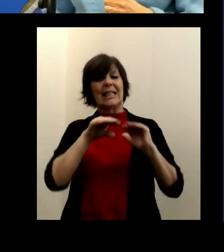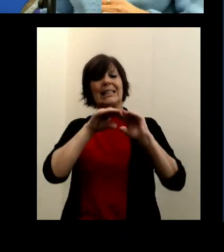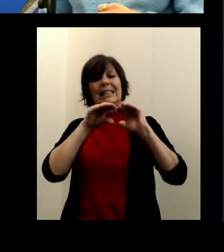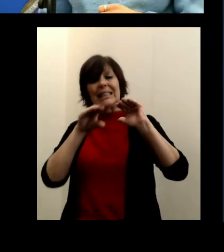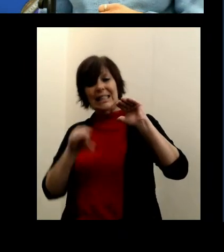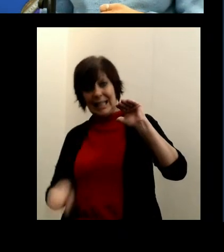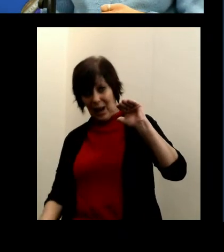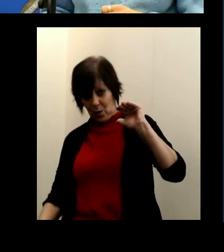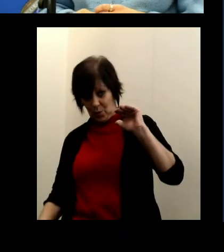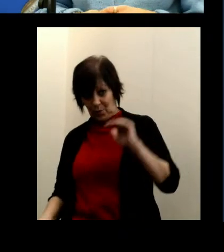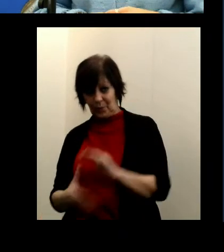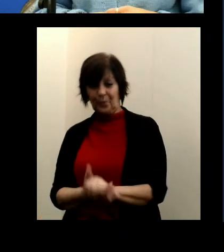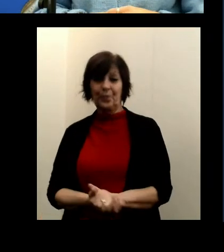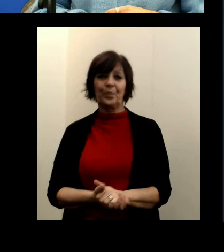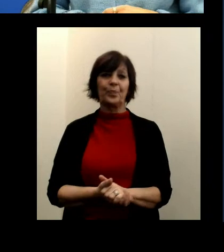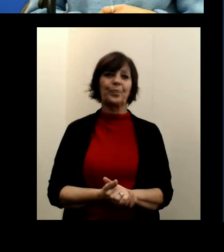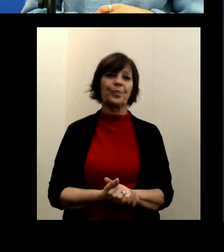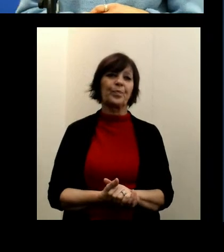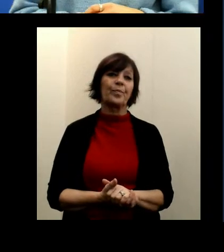trend.